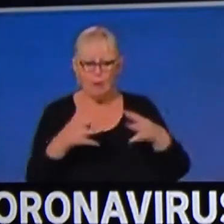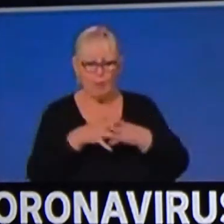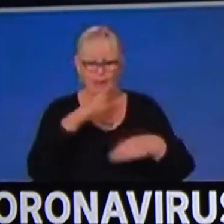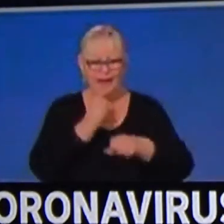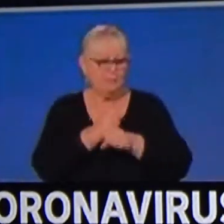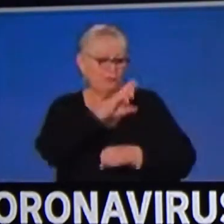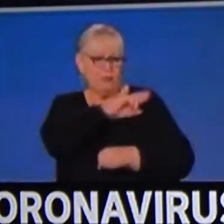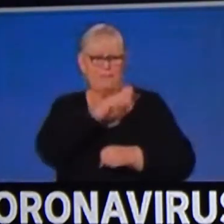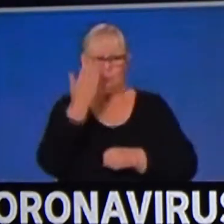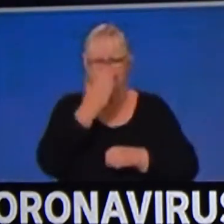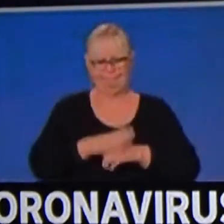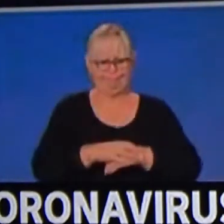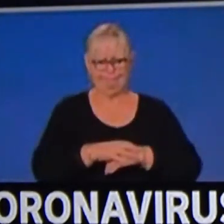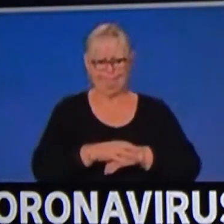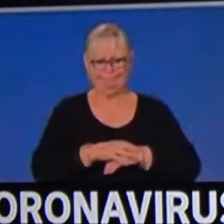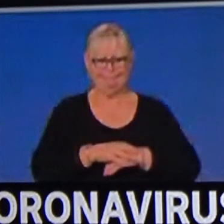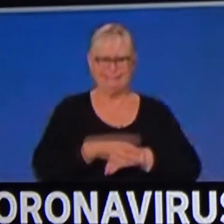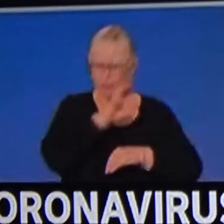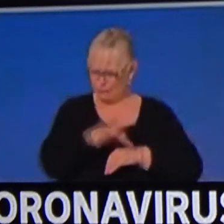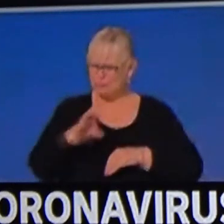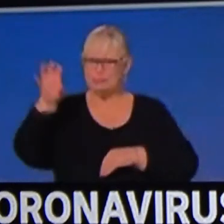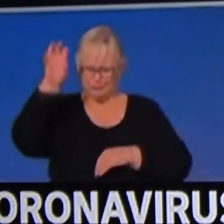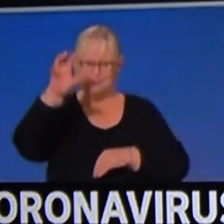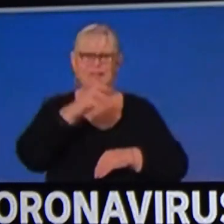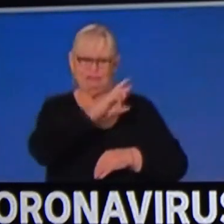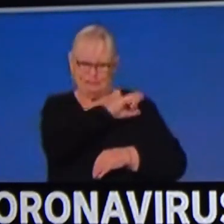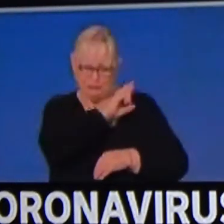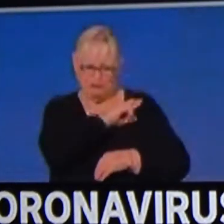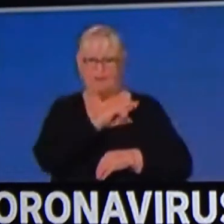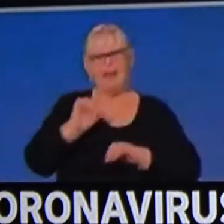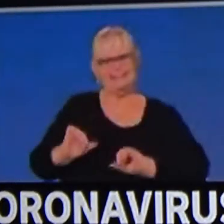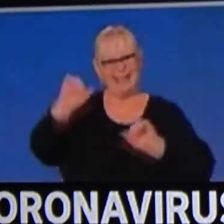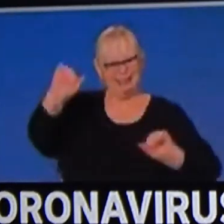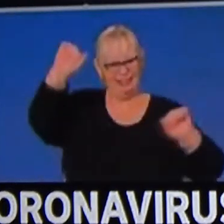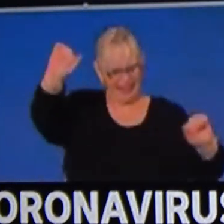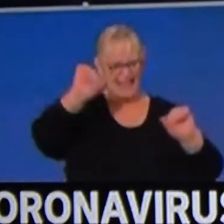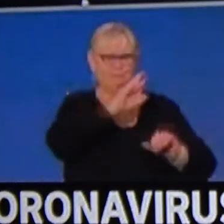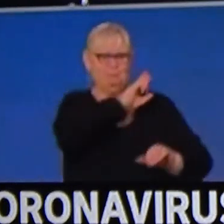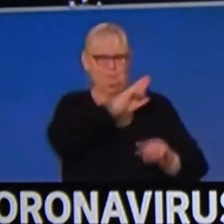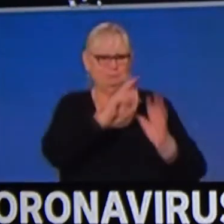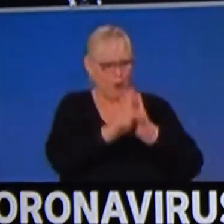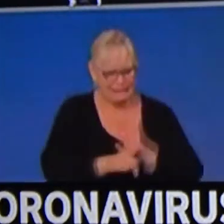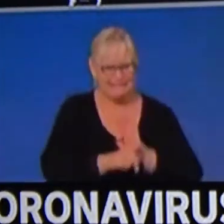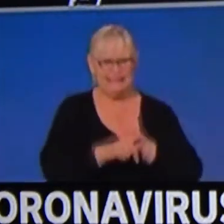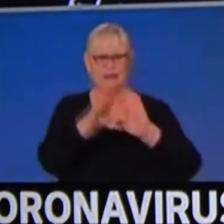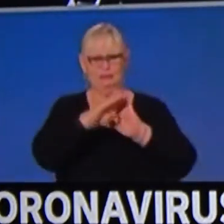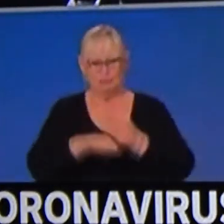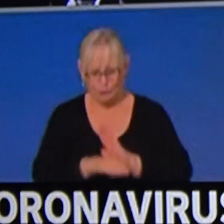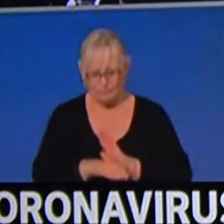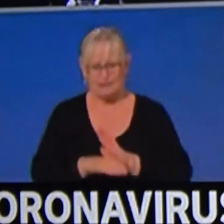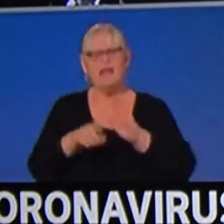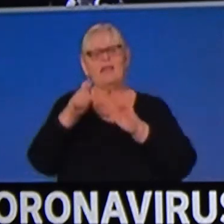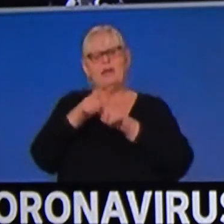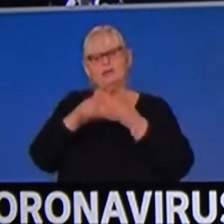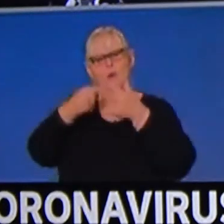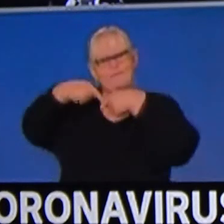run by state governments. They set the policy, they set the rules. All states and territories are operating within the principles